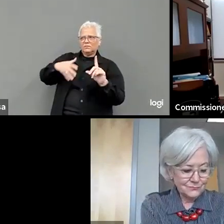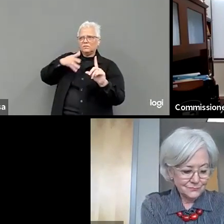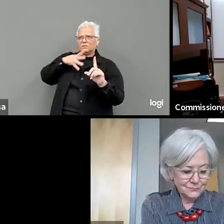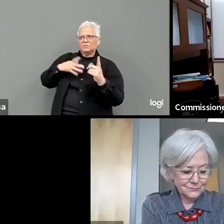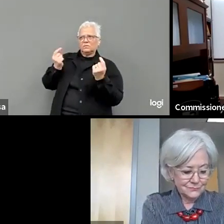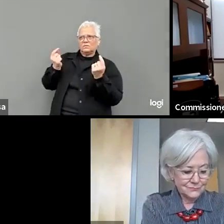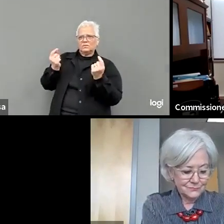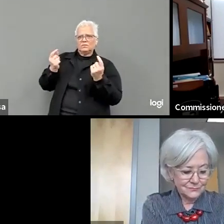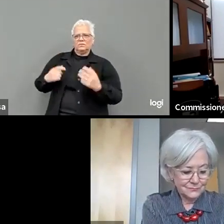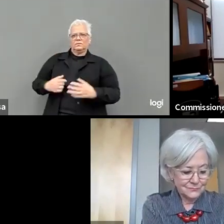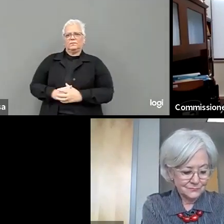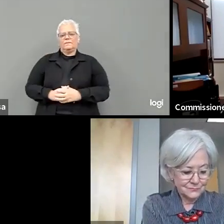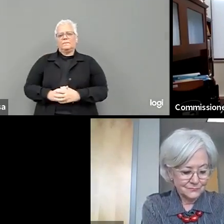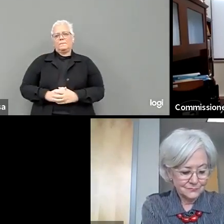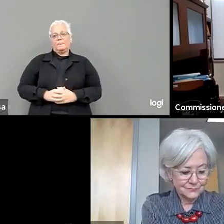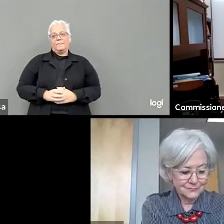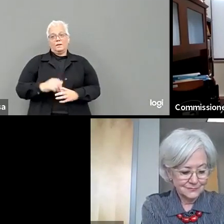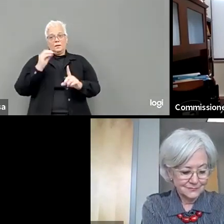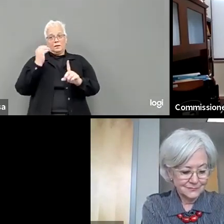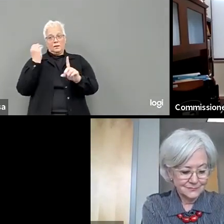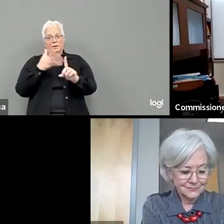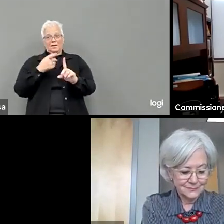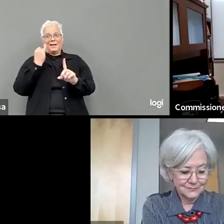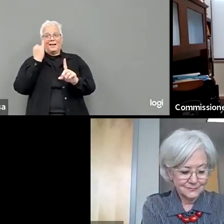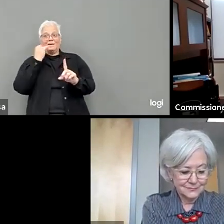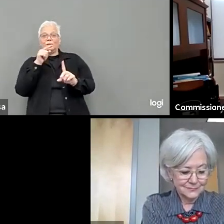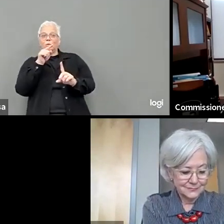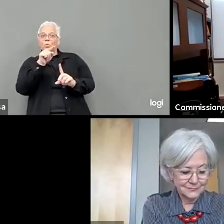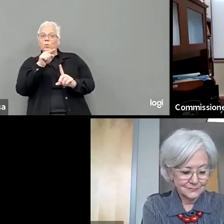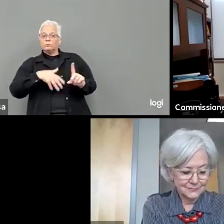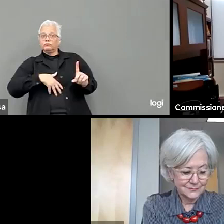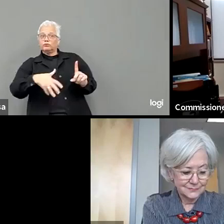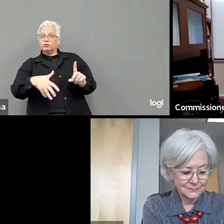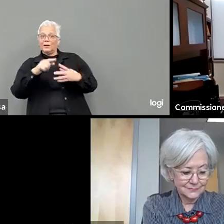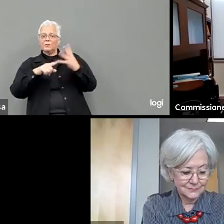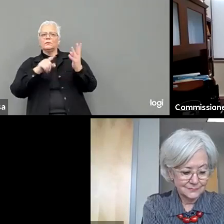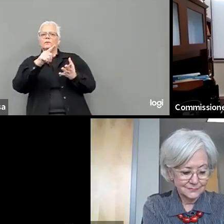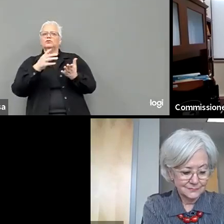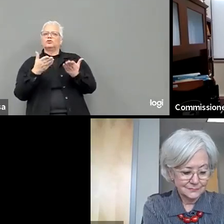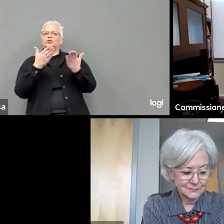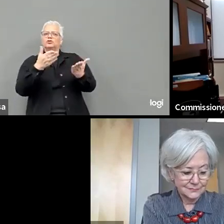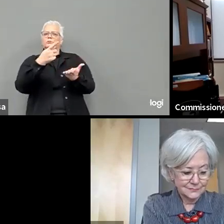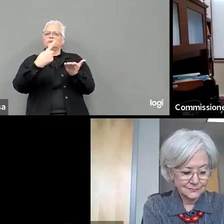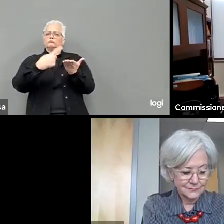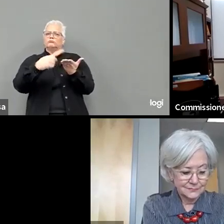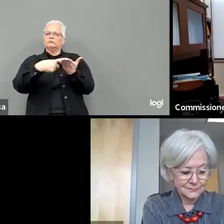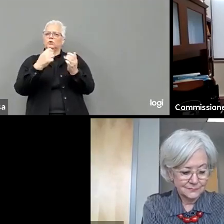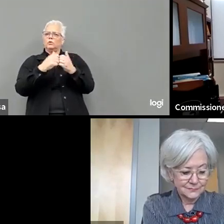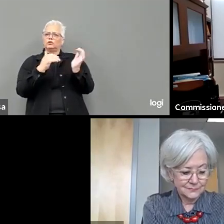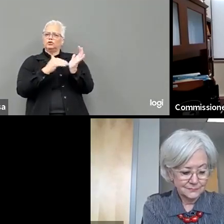that if you are pregnant, you should receive that vaccine. But the data is showing, and the recommendation is for